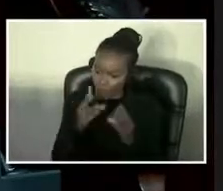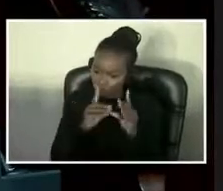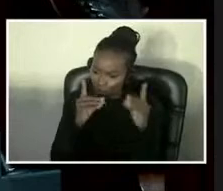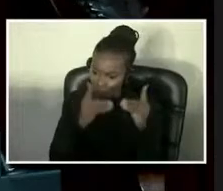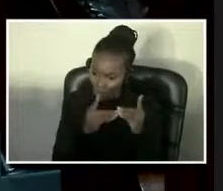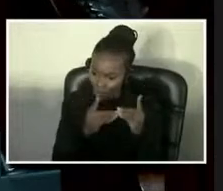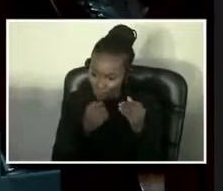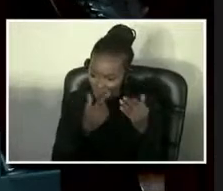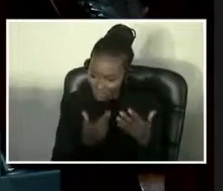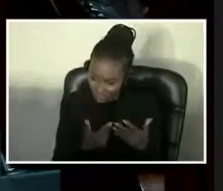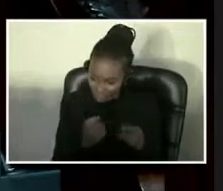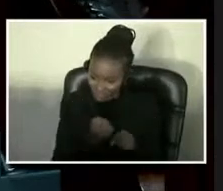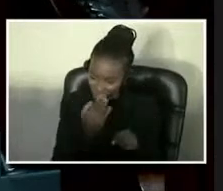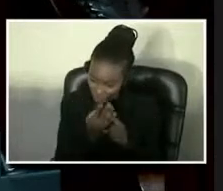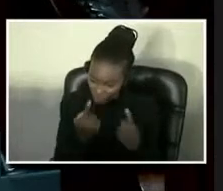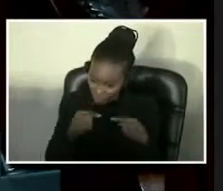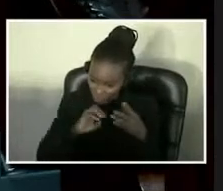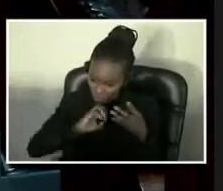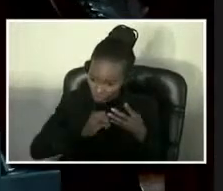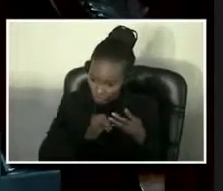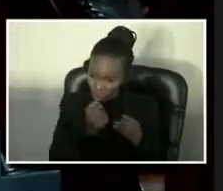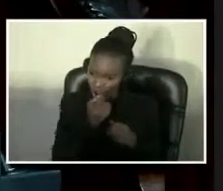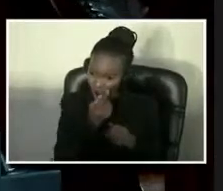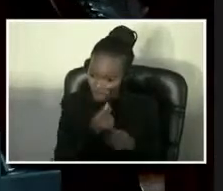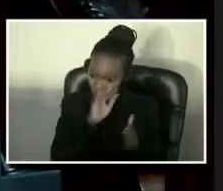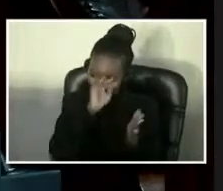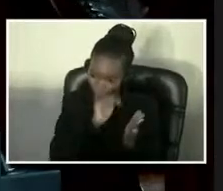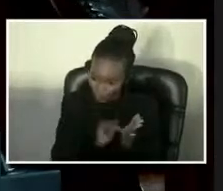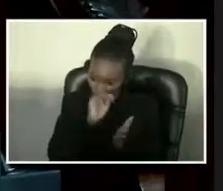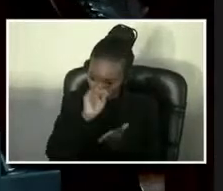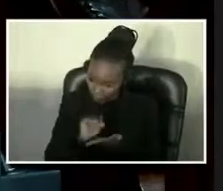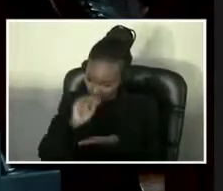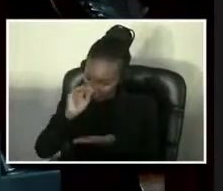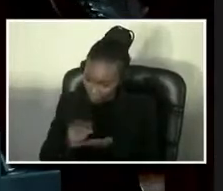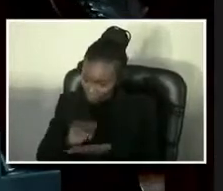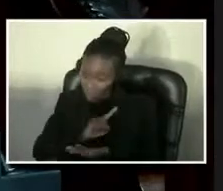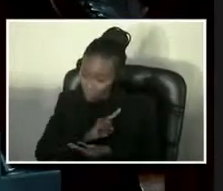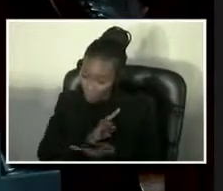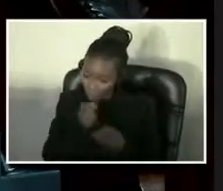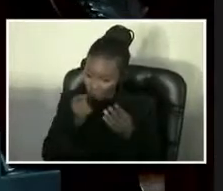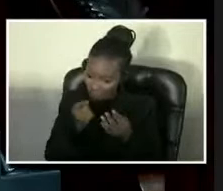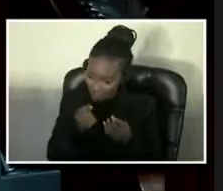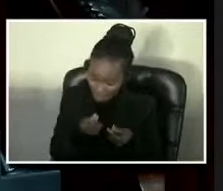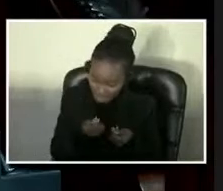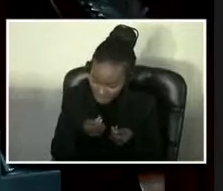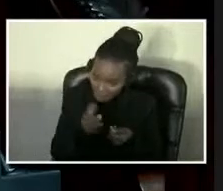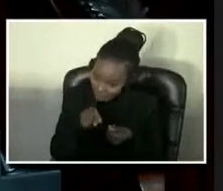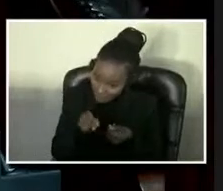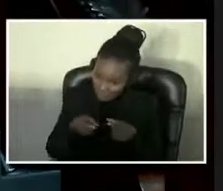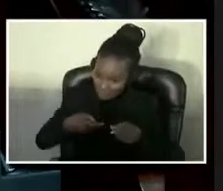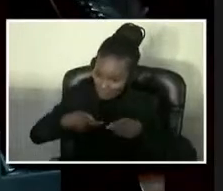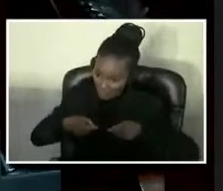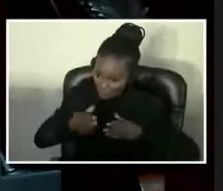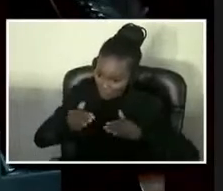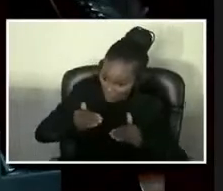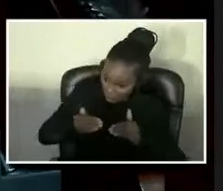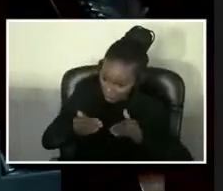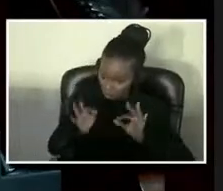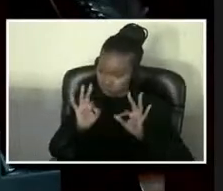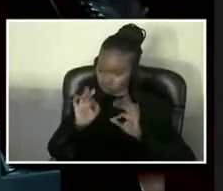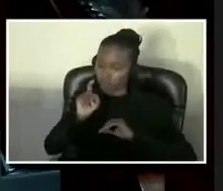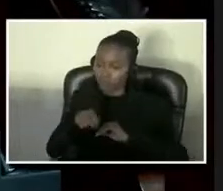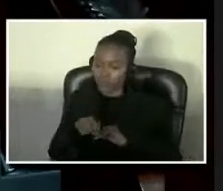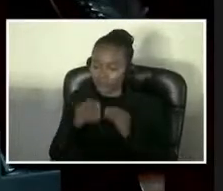sure that says reducer won't allow my cost because finances must be managed properly and they must be managed correctly but i do want to